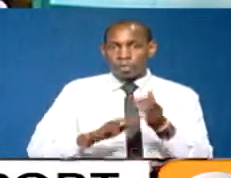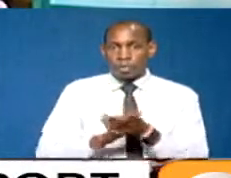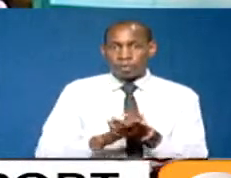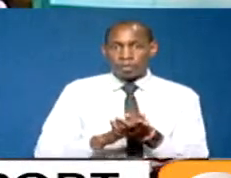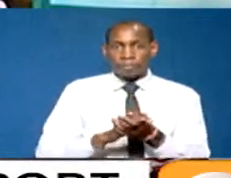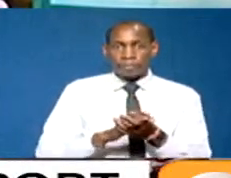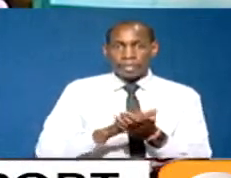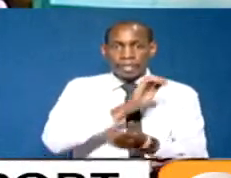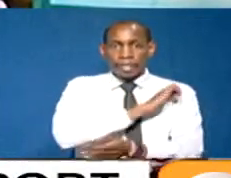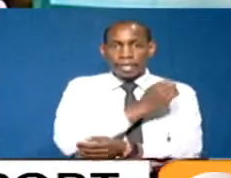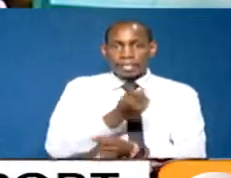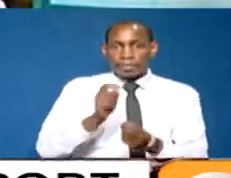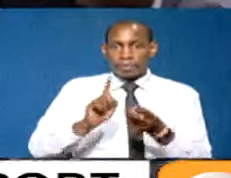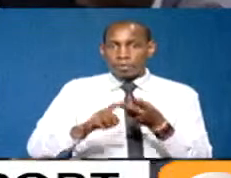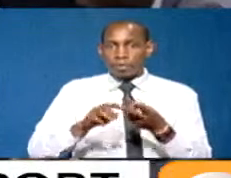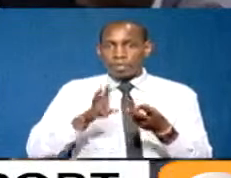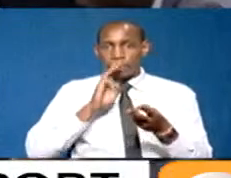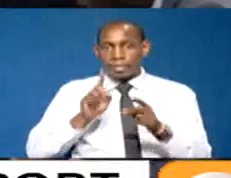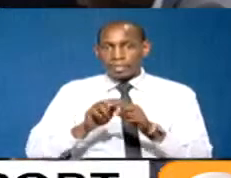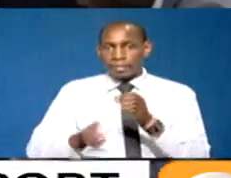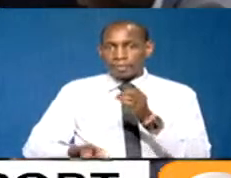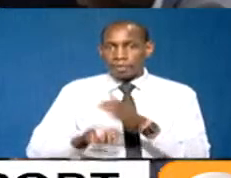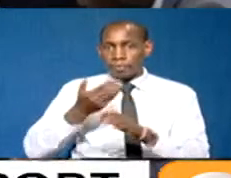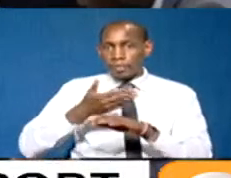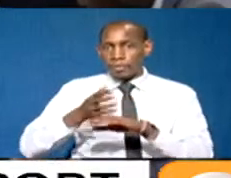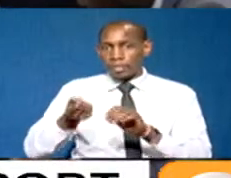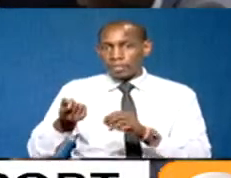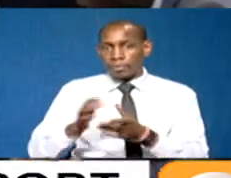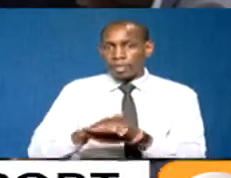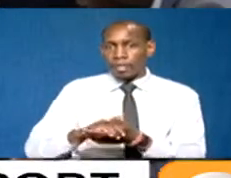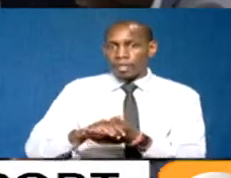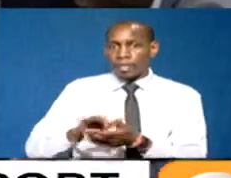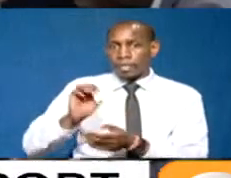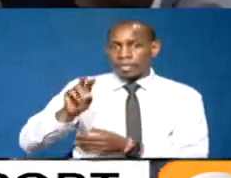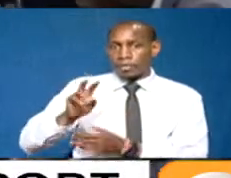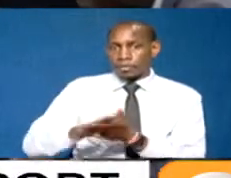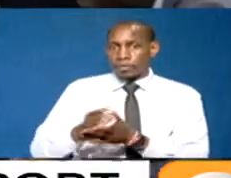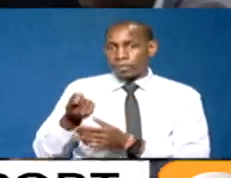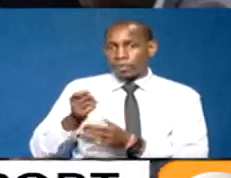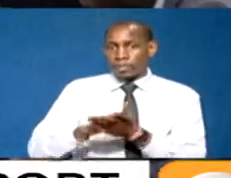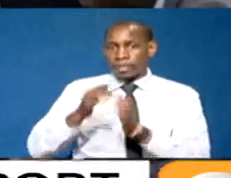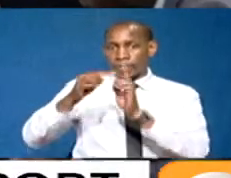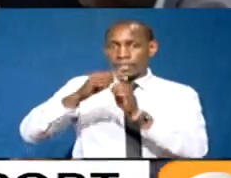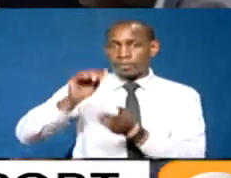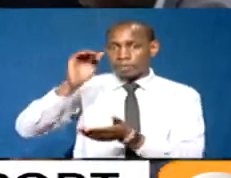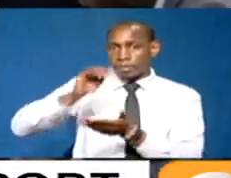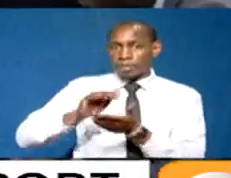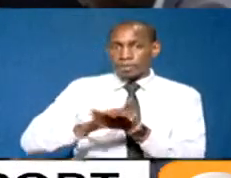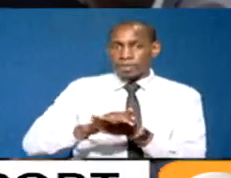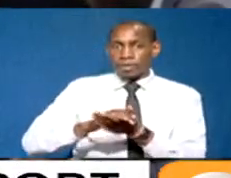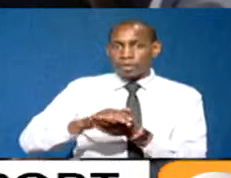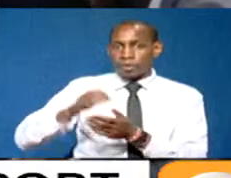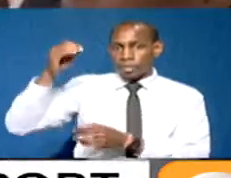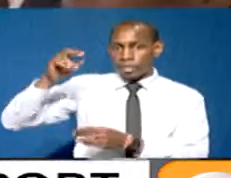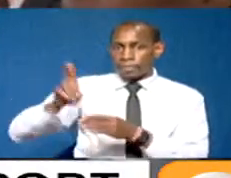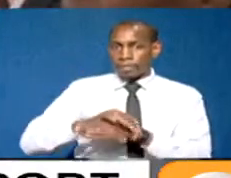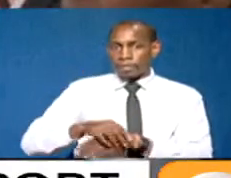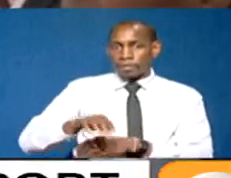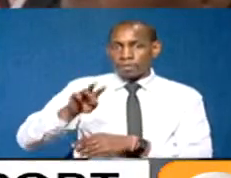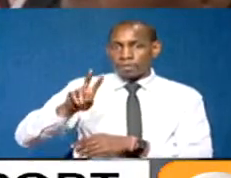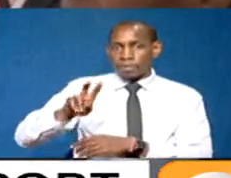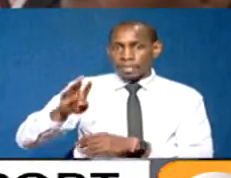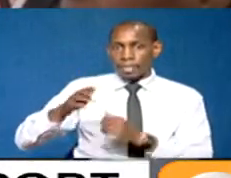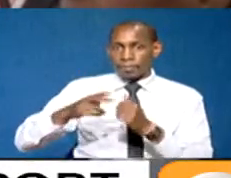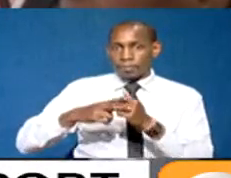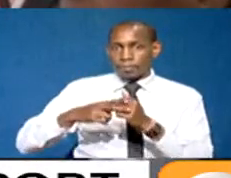less energy and water and producing less waste and carbon emissions this year. A total reduction in energy use of 25.4%